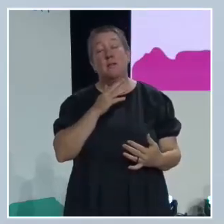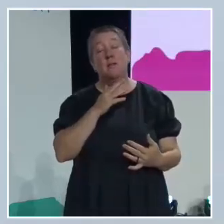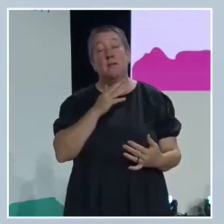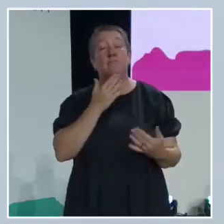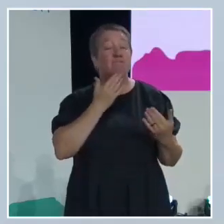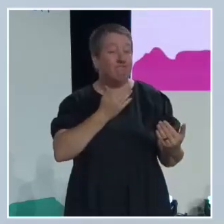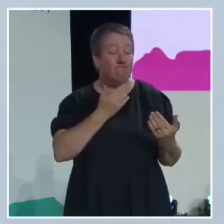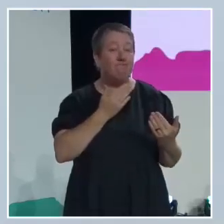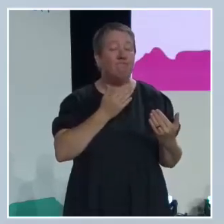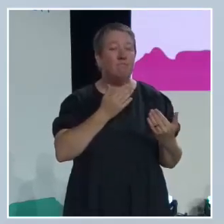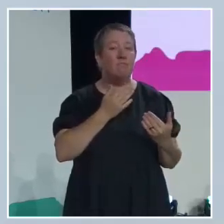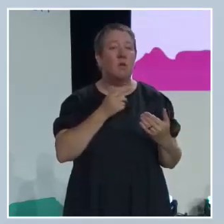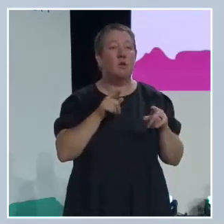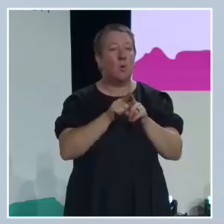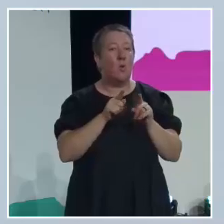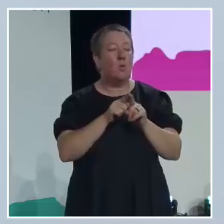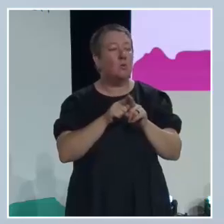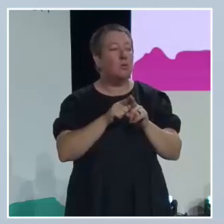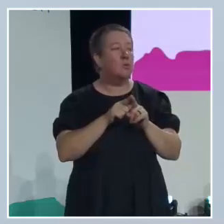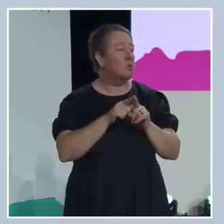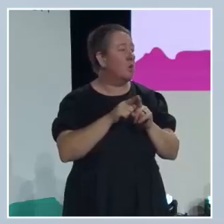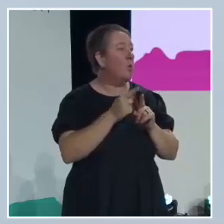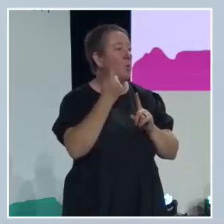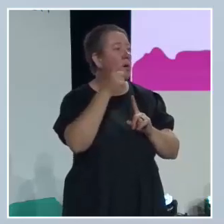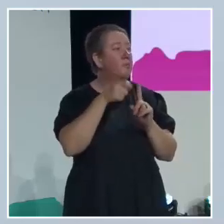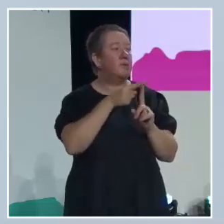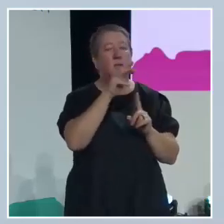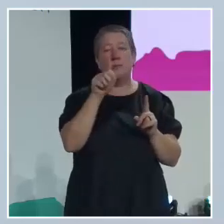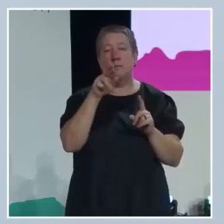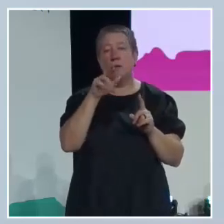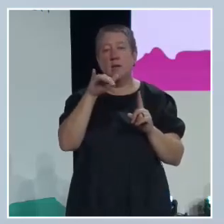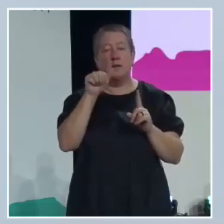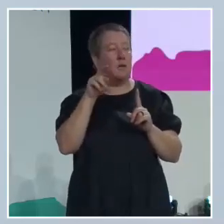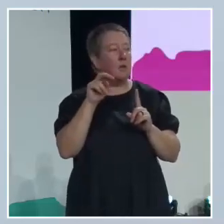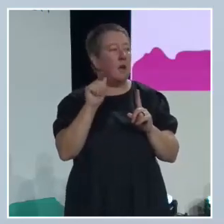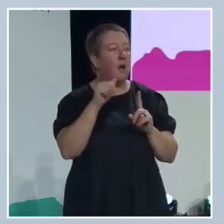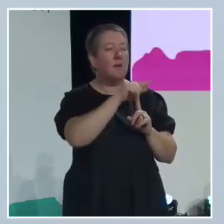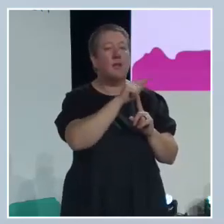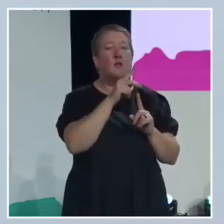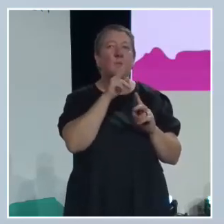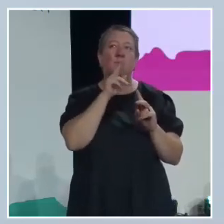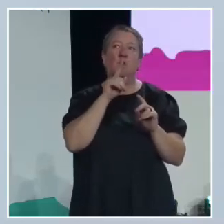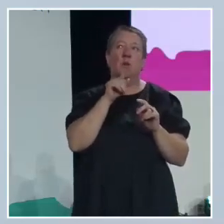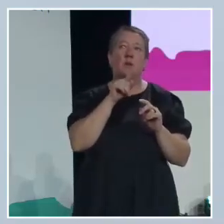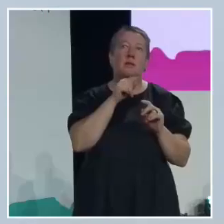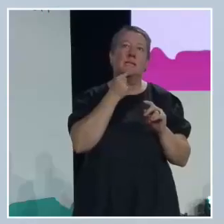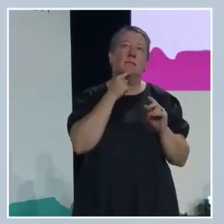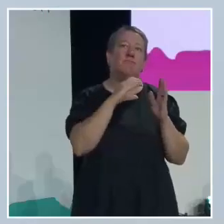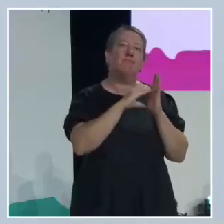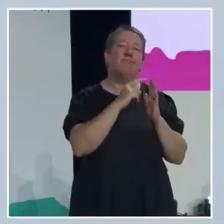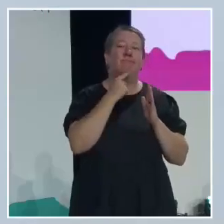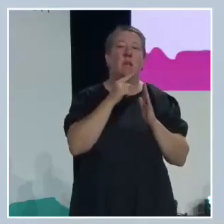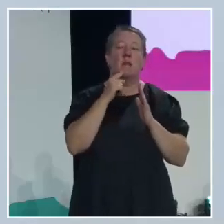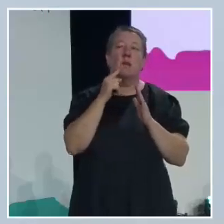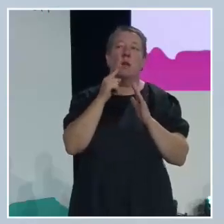there's also an encouragement. Mariana Mazzucato is here, also to see the banks not only as a correction of